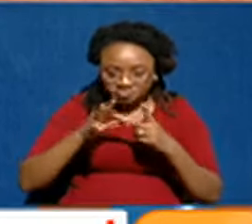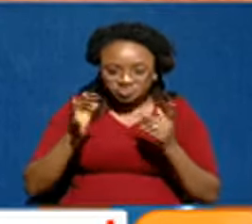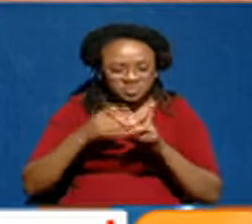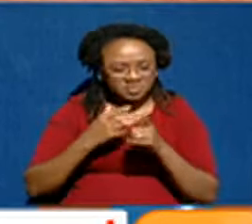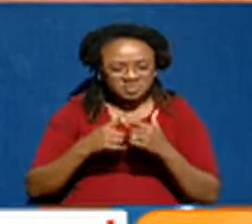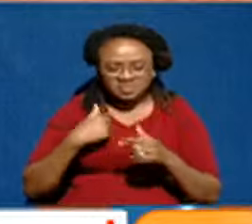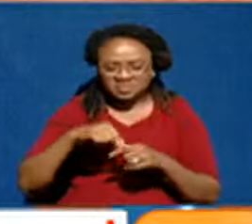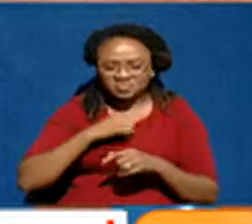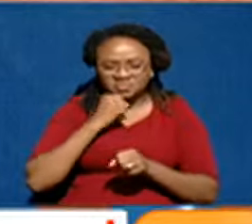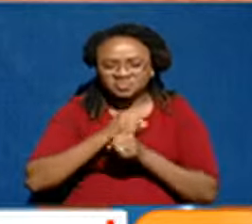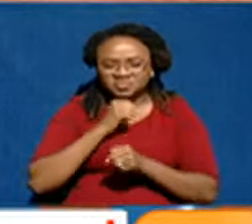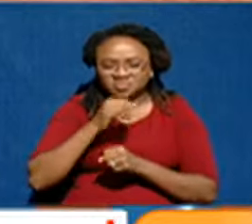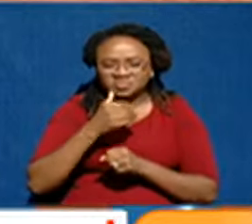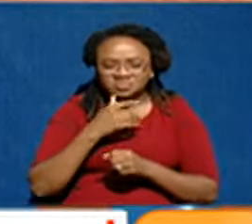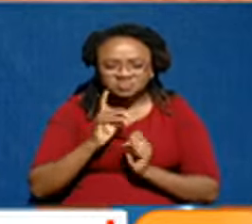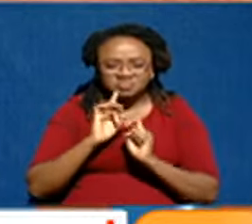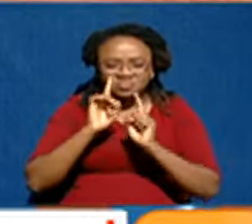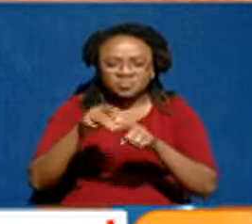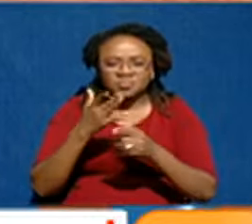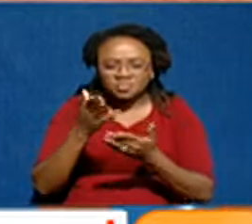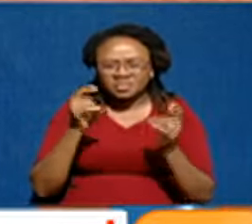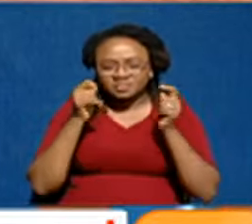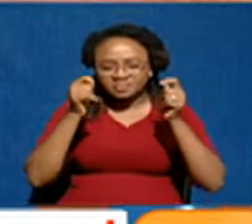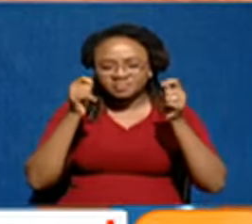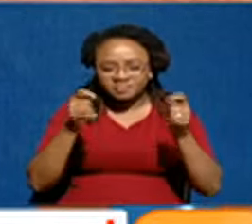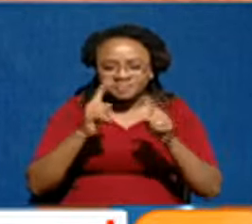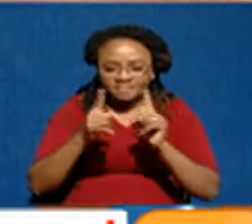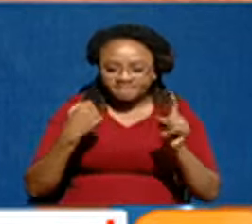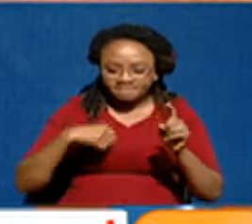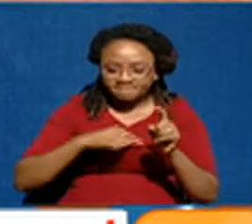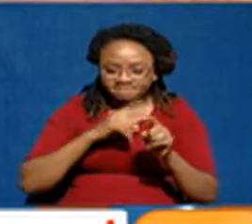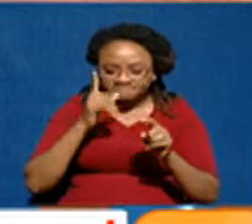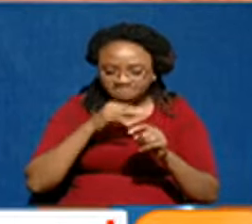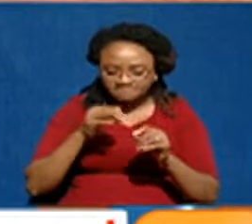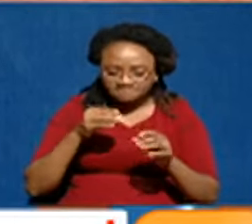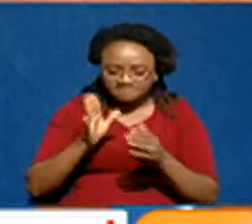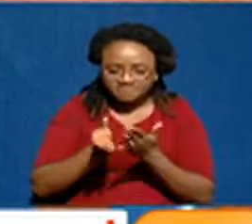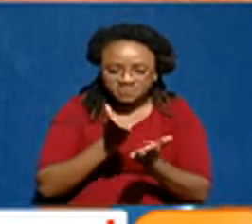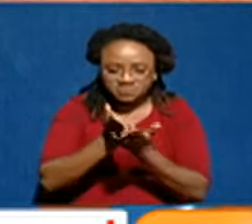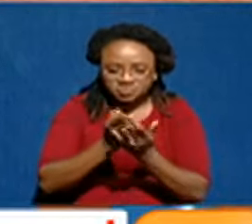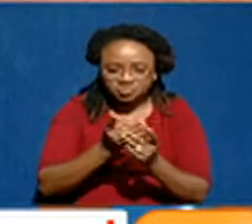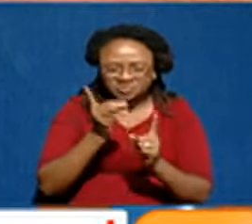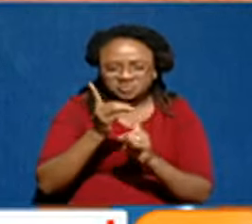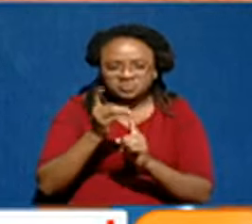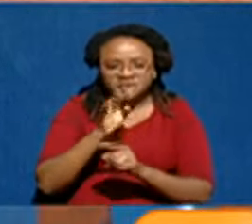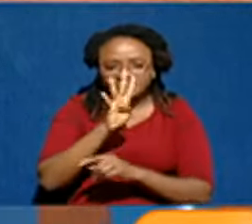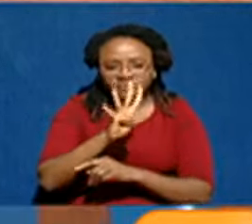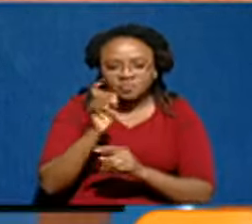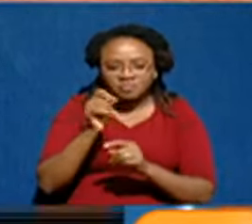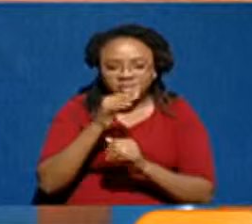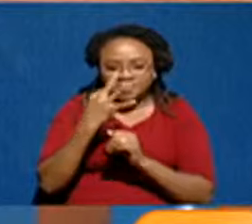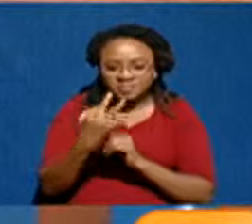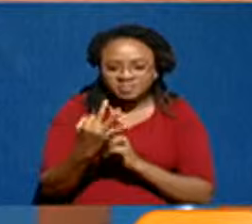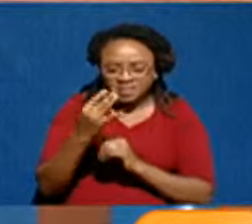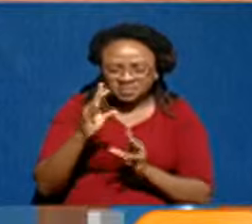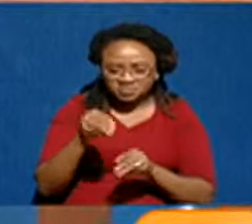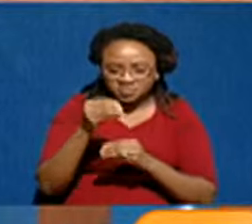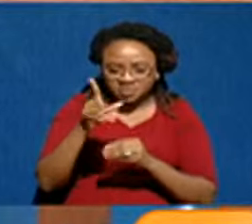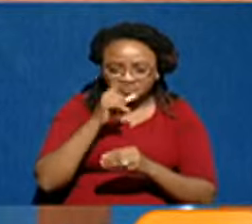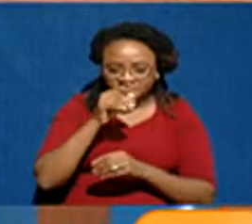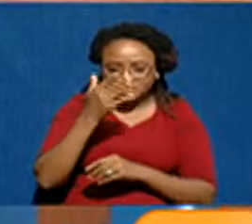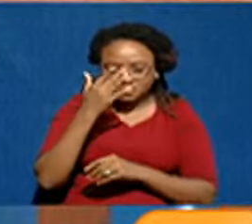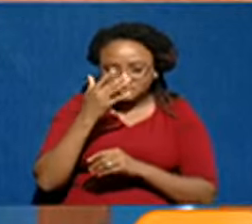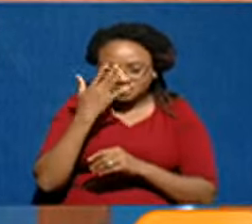would not even have gone on that strike. We did a petition on 4th of March. We gave the employers 14